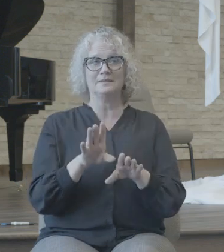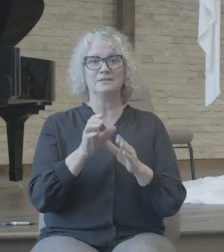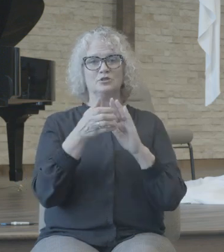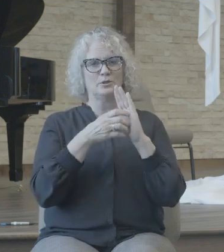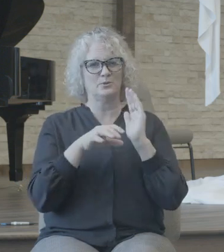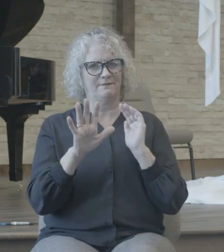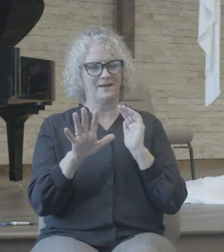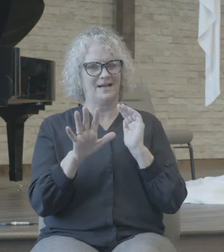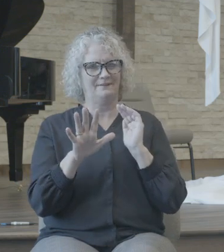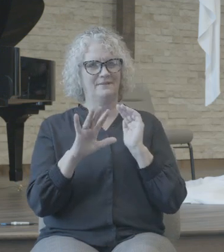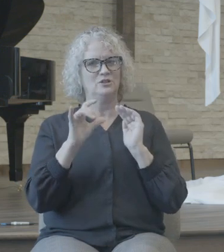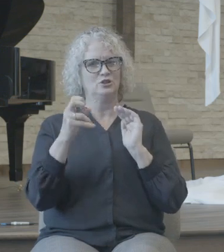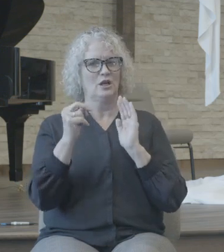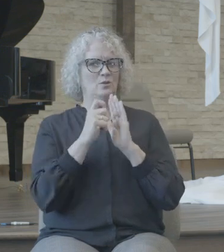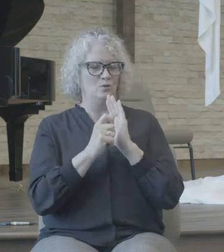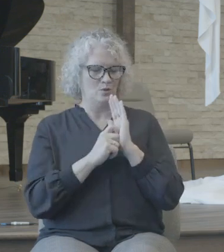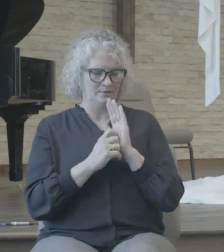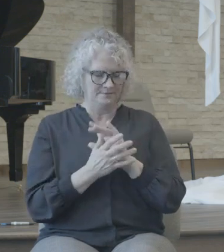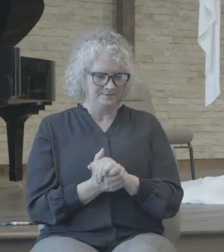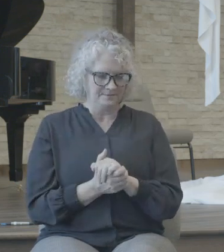5. John writes this: